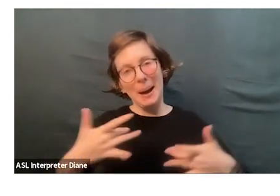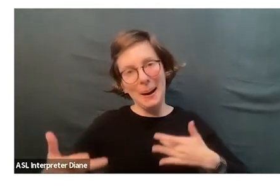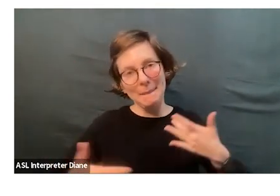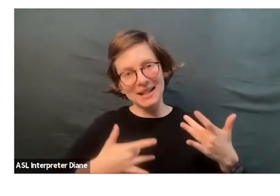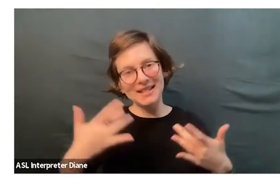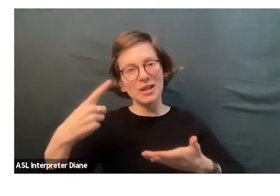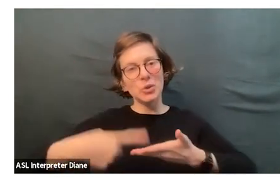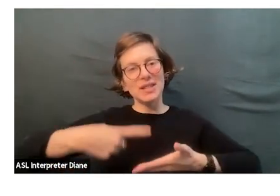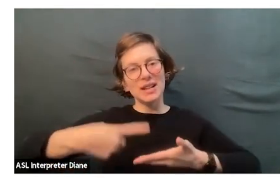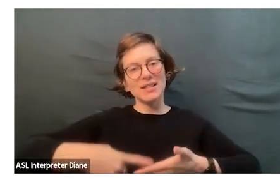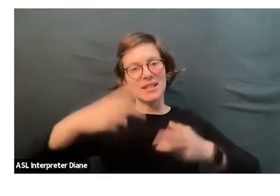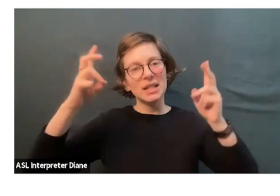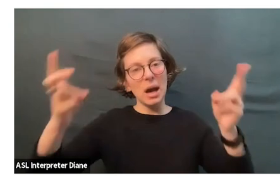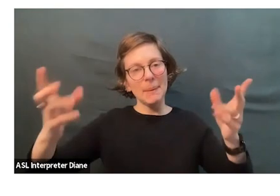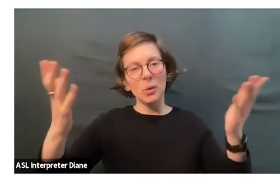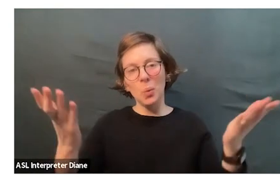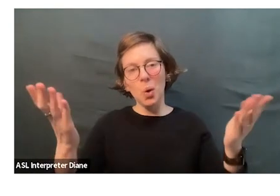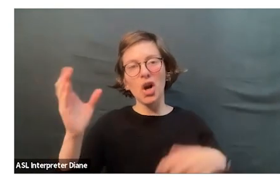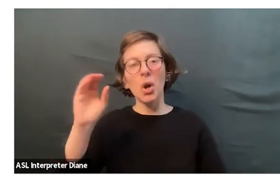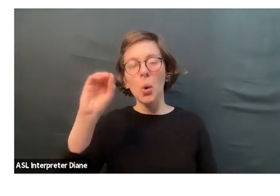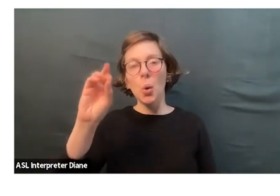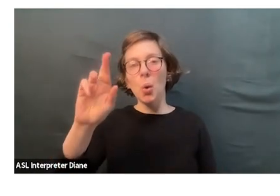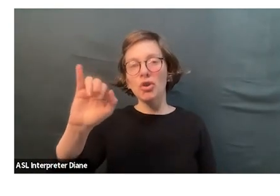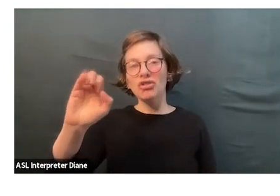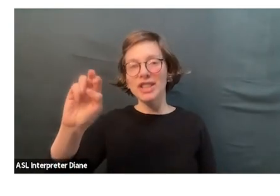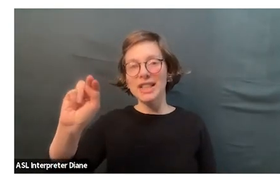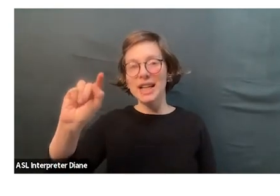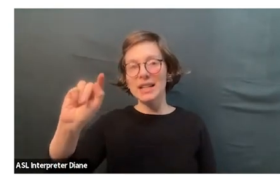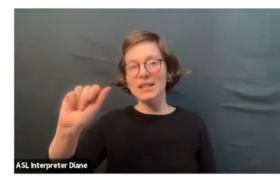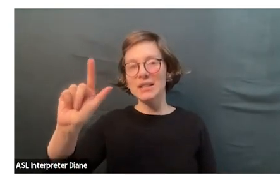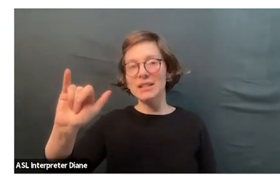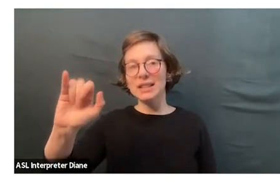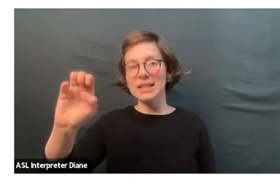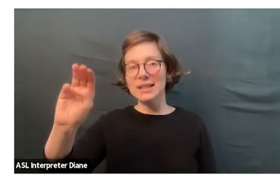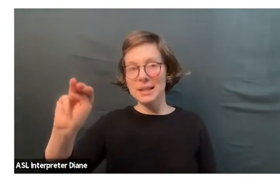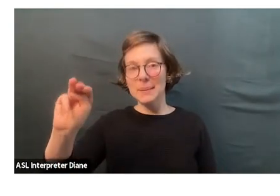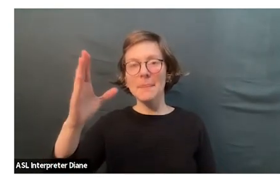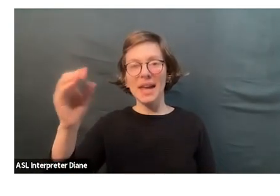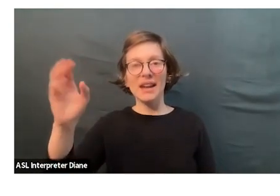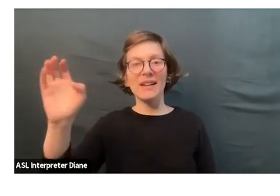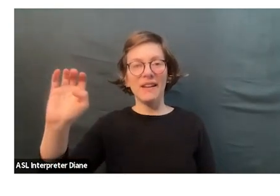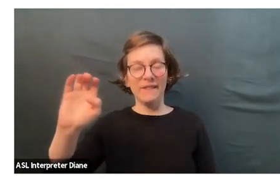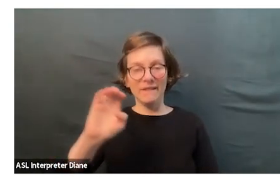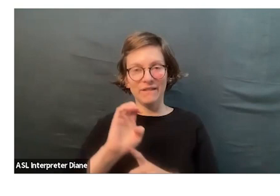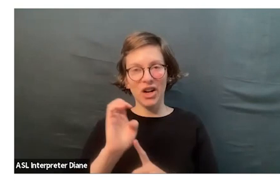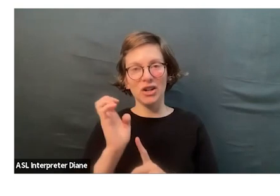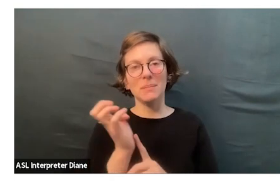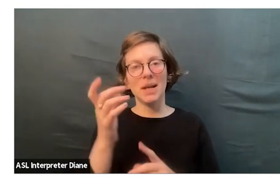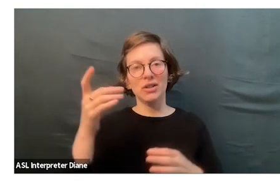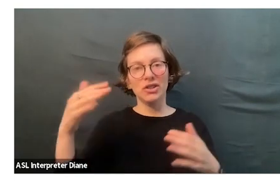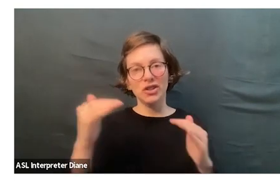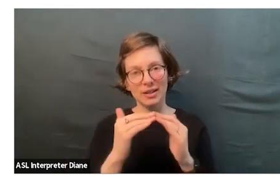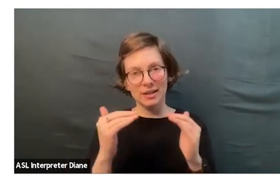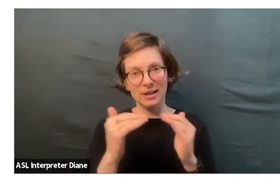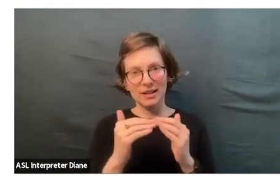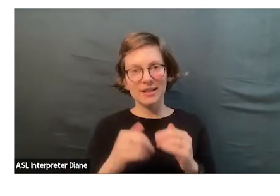story of how we got here. Let me just quickly share my screen with everyone and make sure everything's okay. So